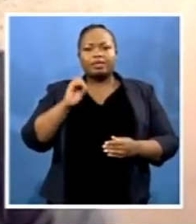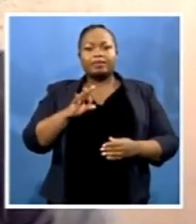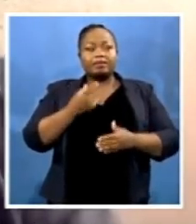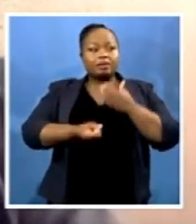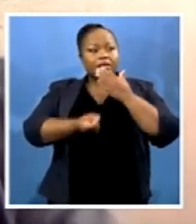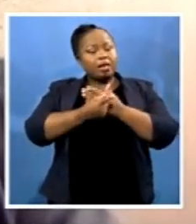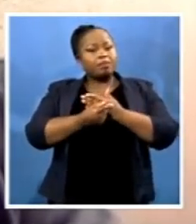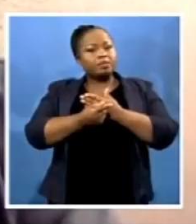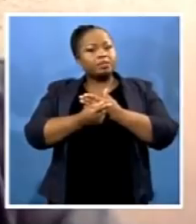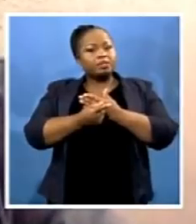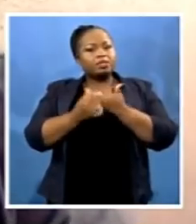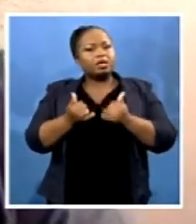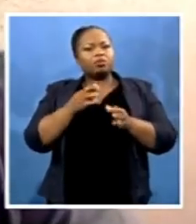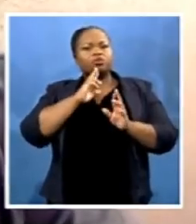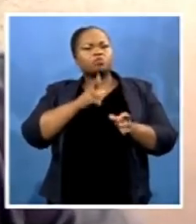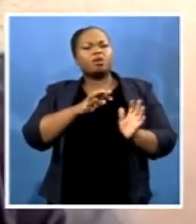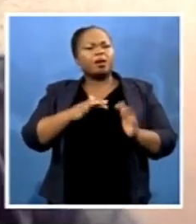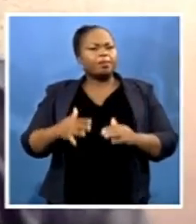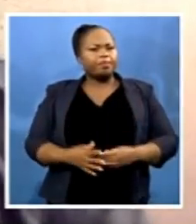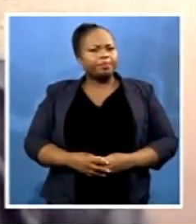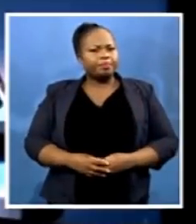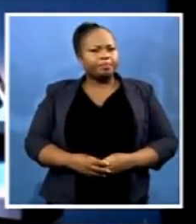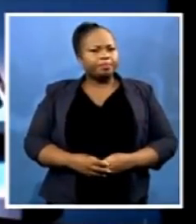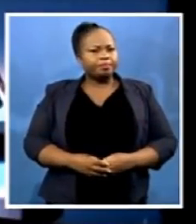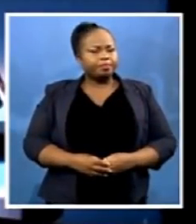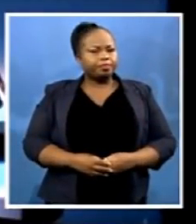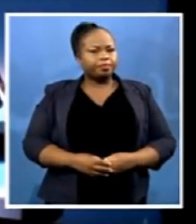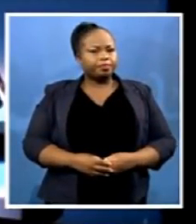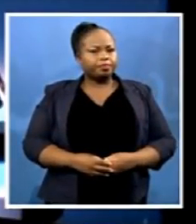Yeah. We'll turn to Anu in a moment, but